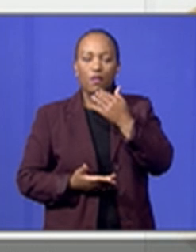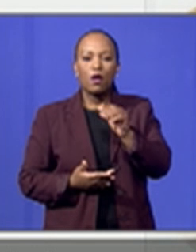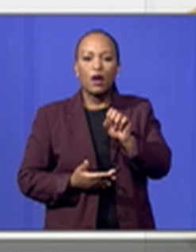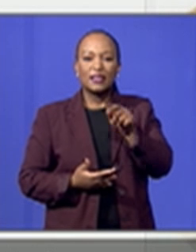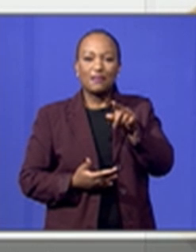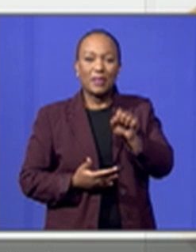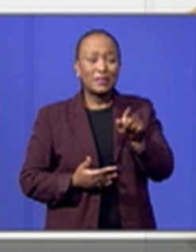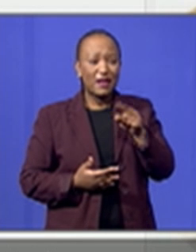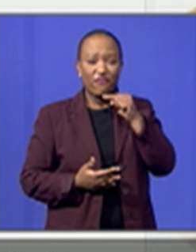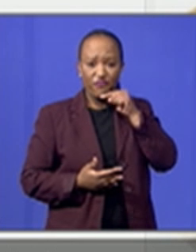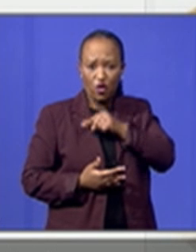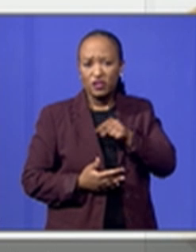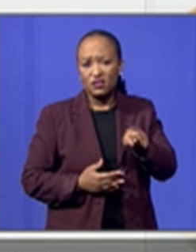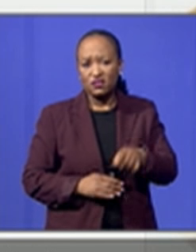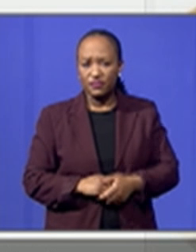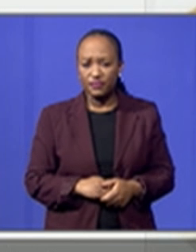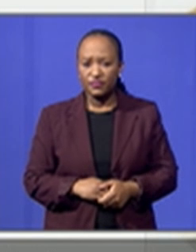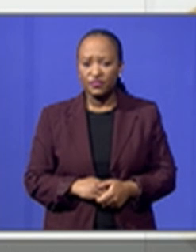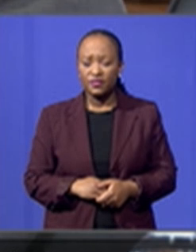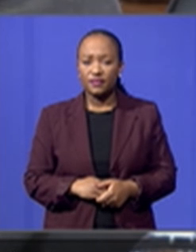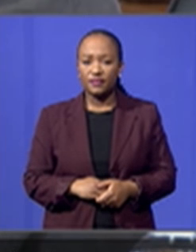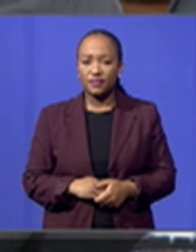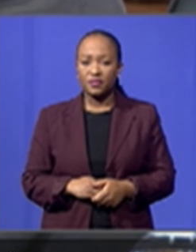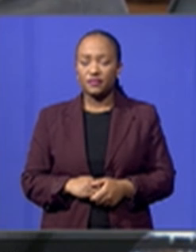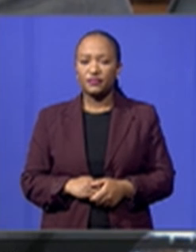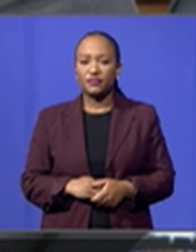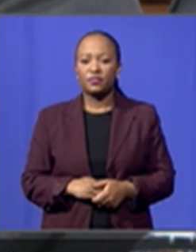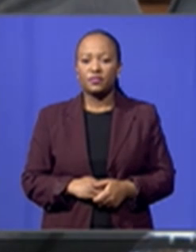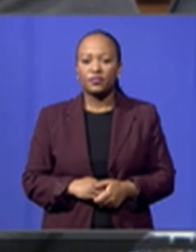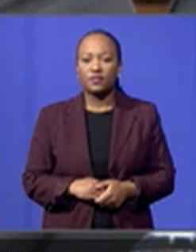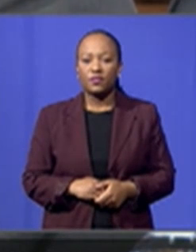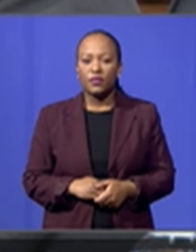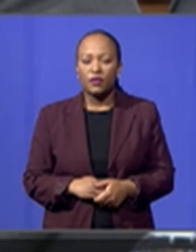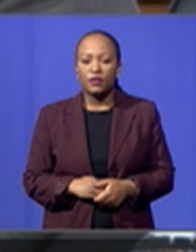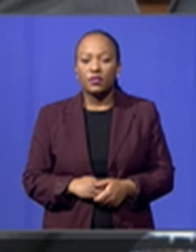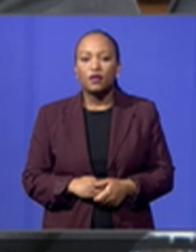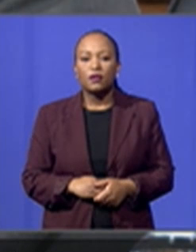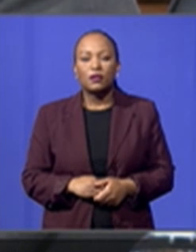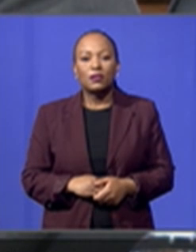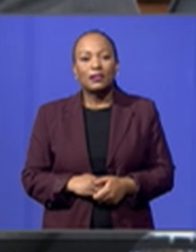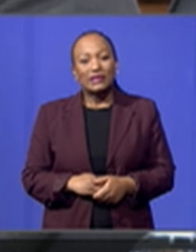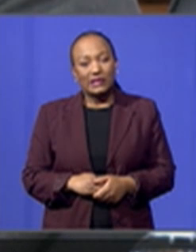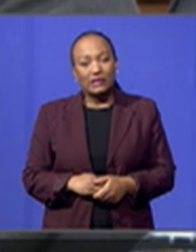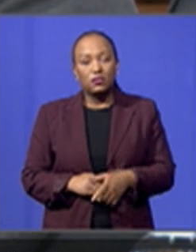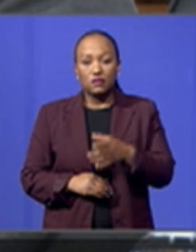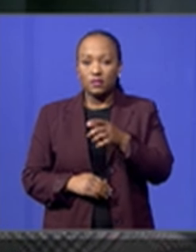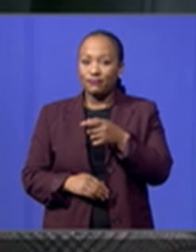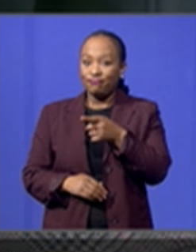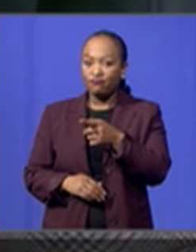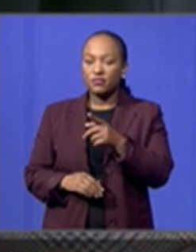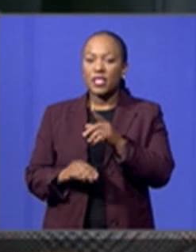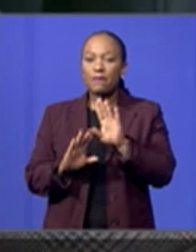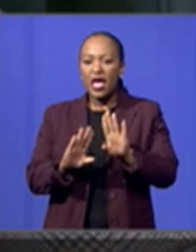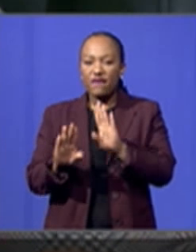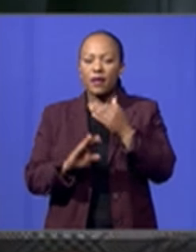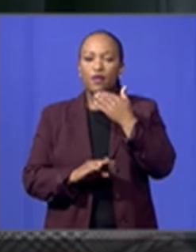se ka fa molaong. Mr. Chaskalson, this conduct by Sergeant